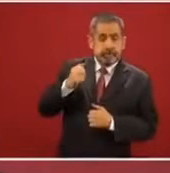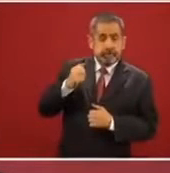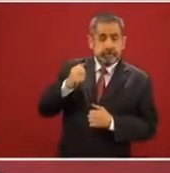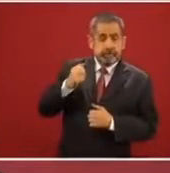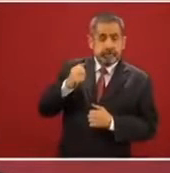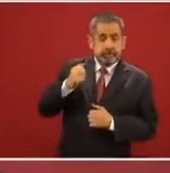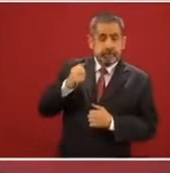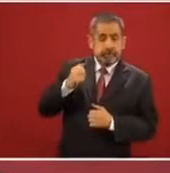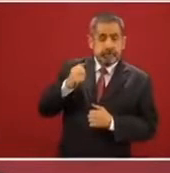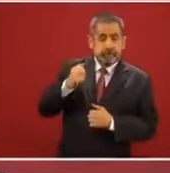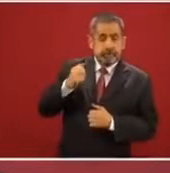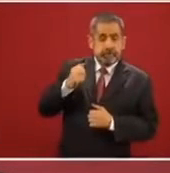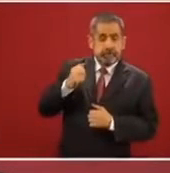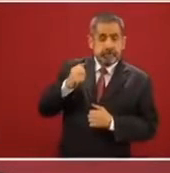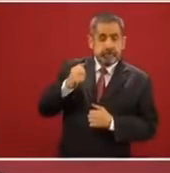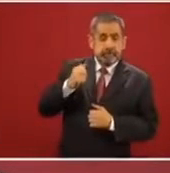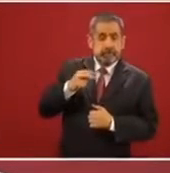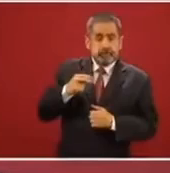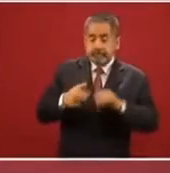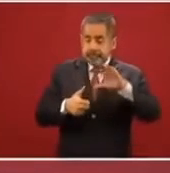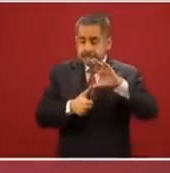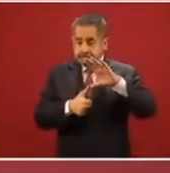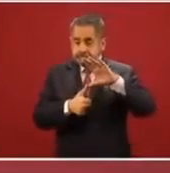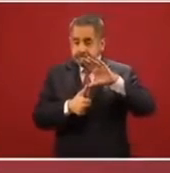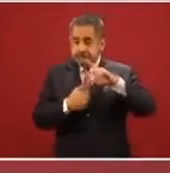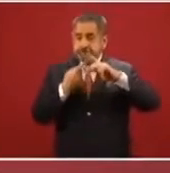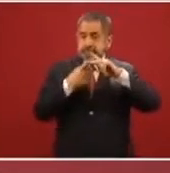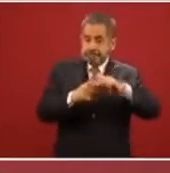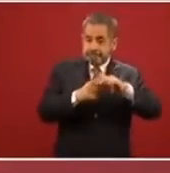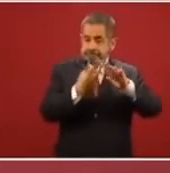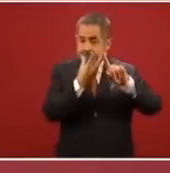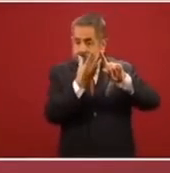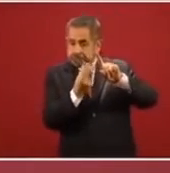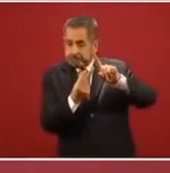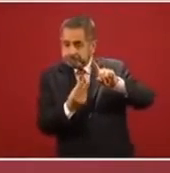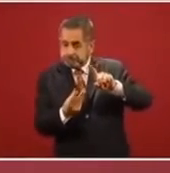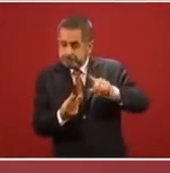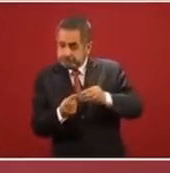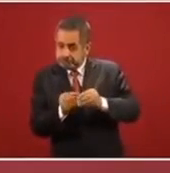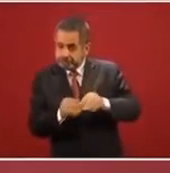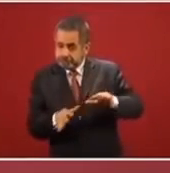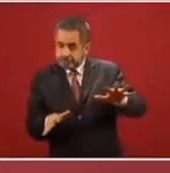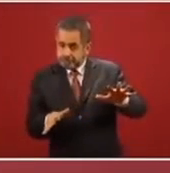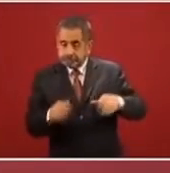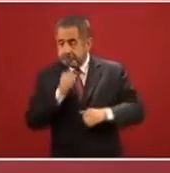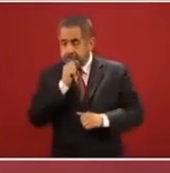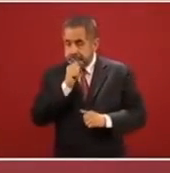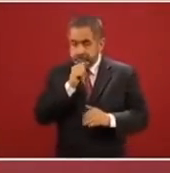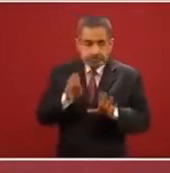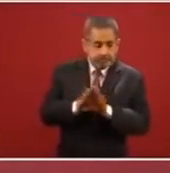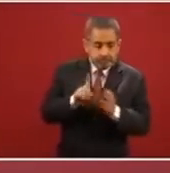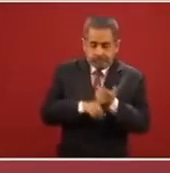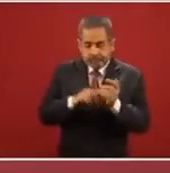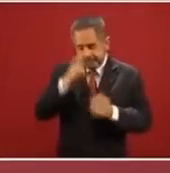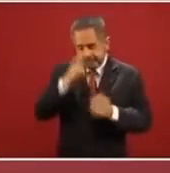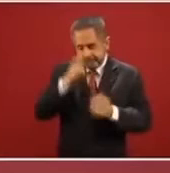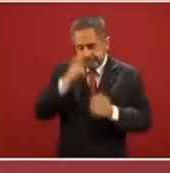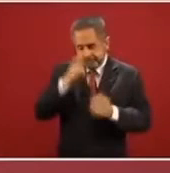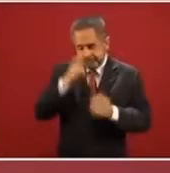which surged in North America, y que por lo tanto había mayor incertidumbre sobre su